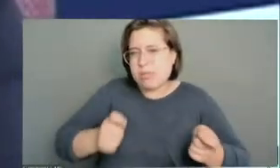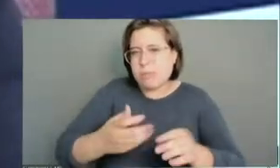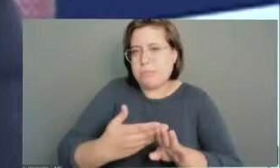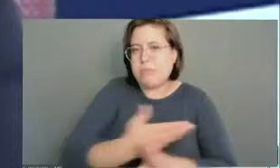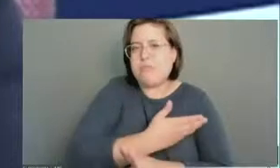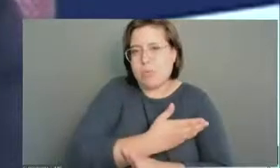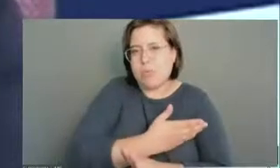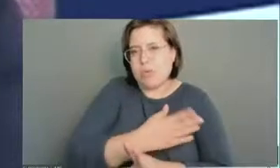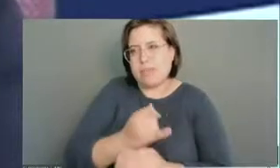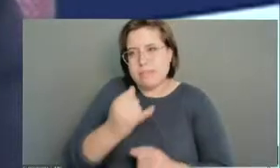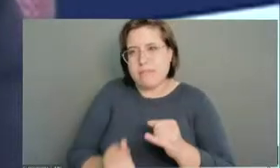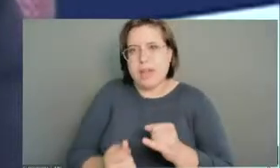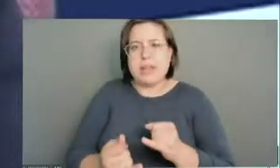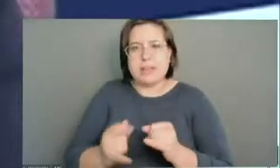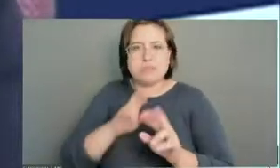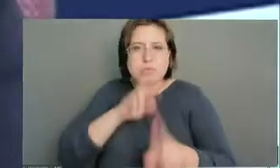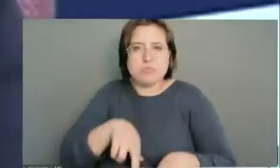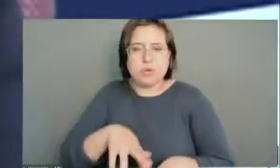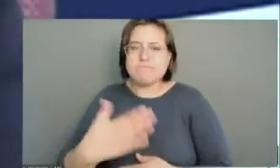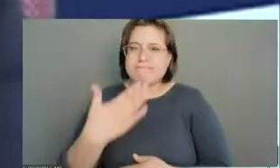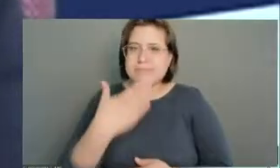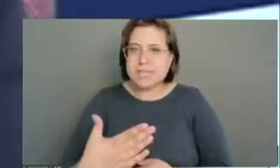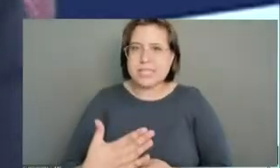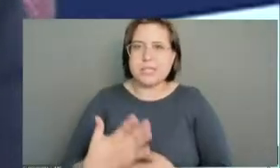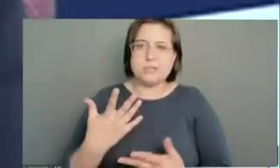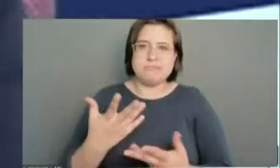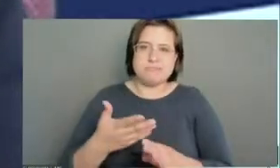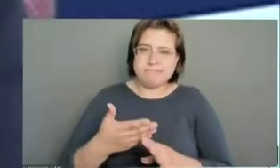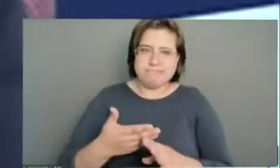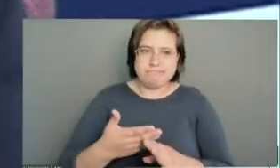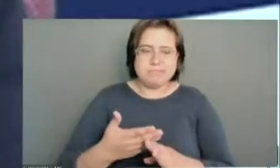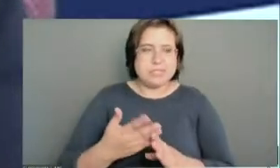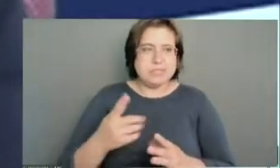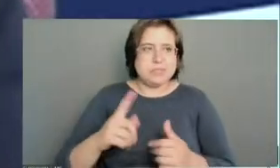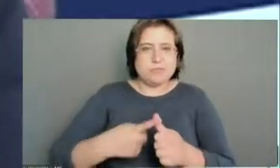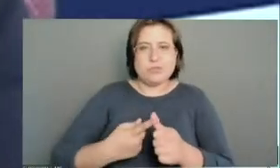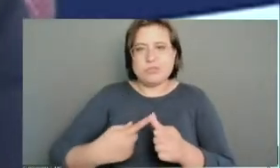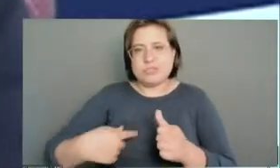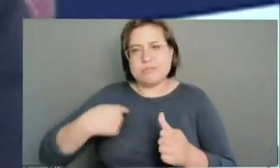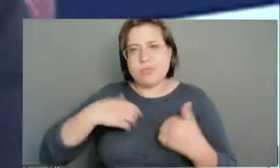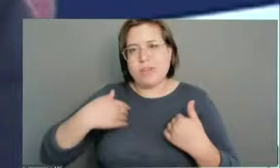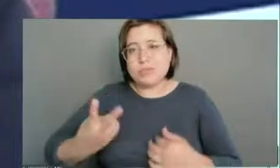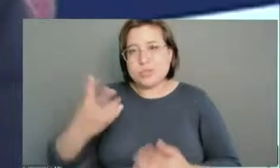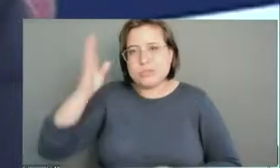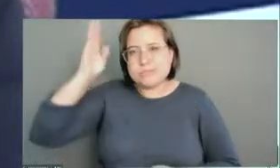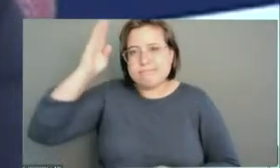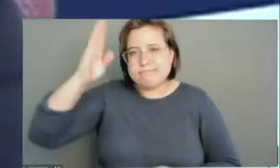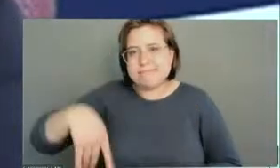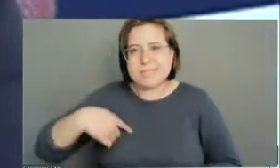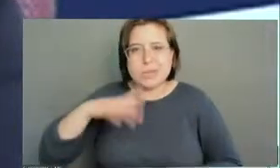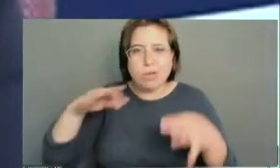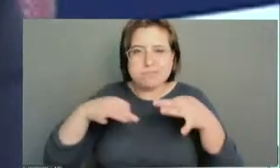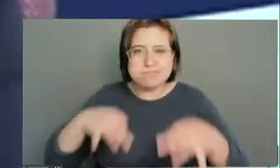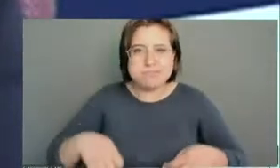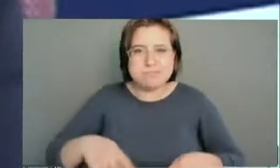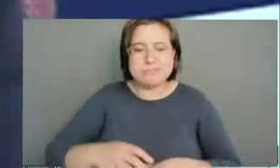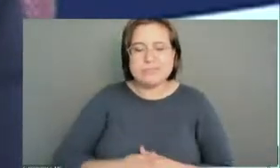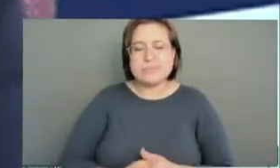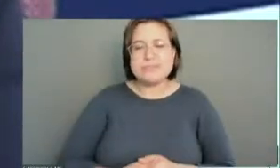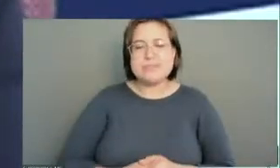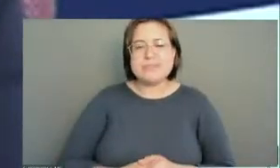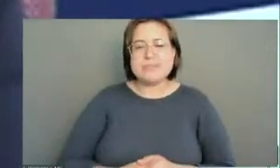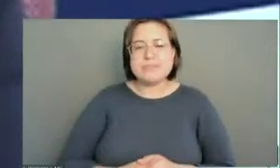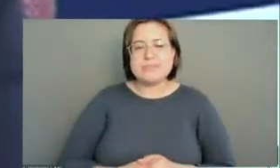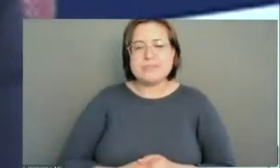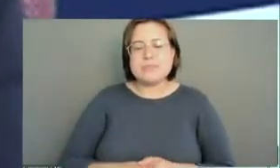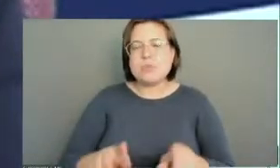you in advance to our guest experts. You will hear from them in the first half of the meeting. And as always, to the task force